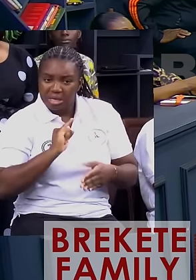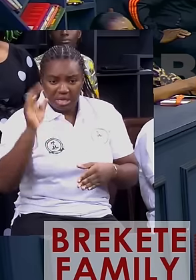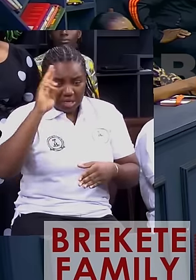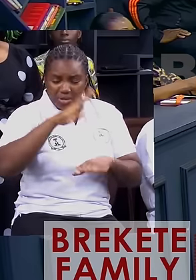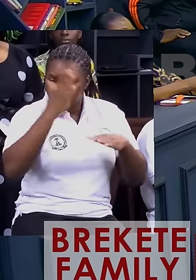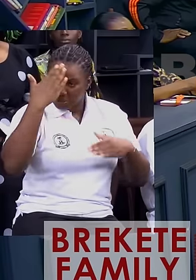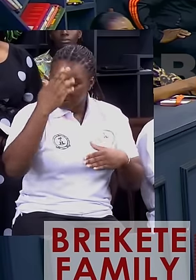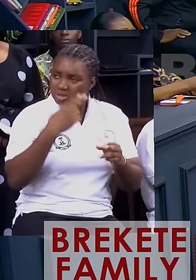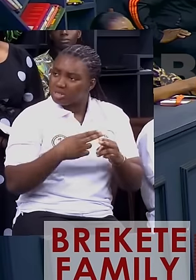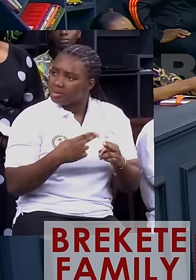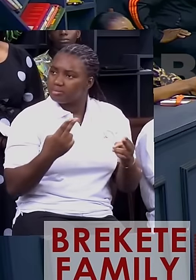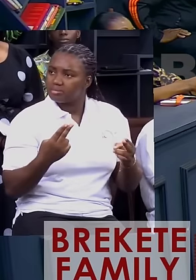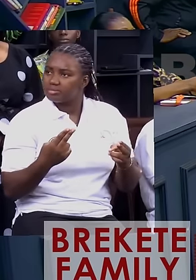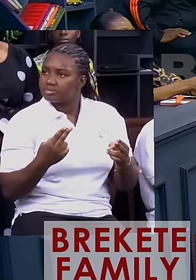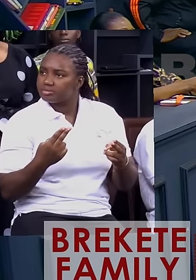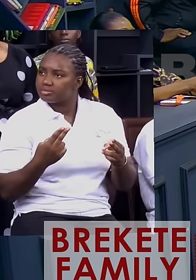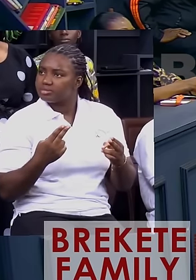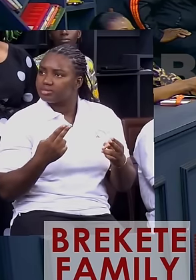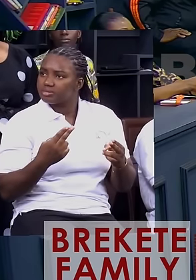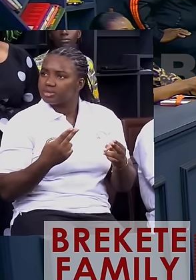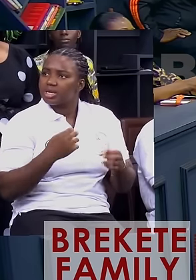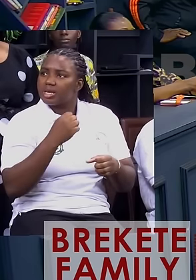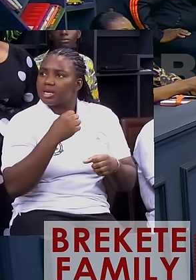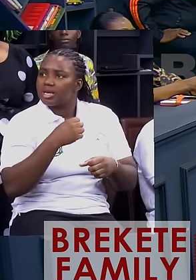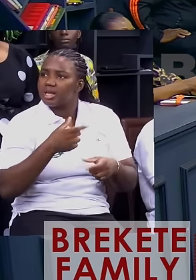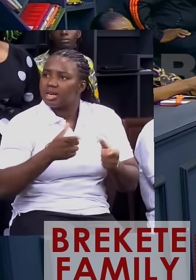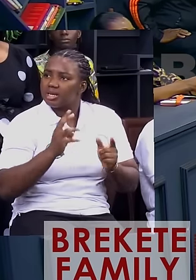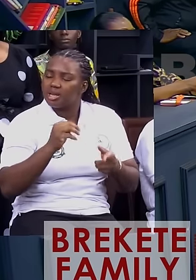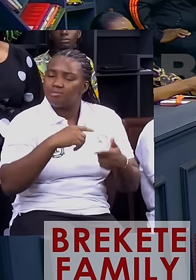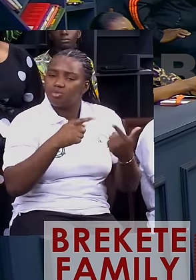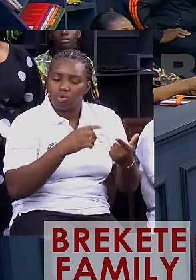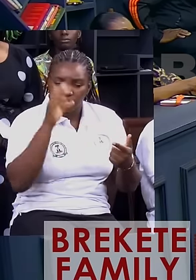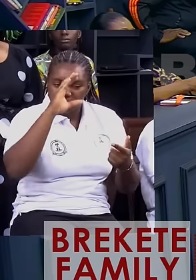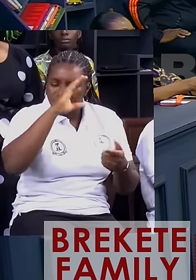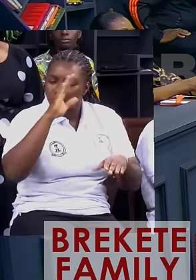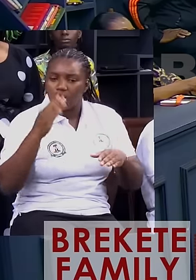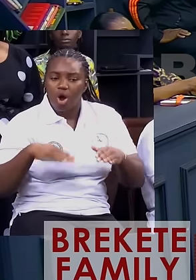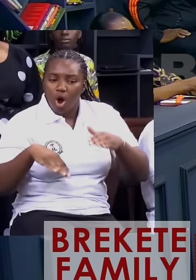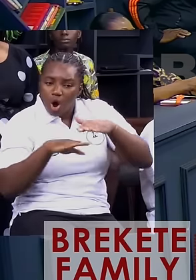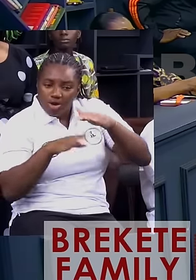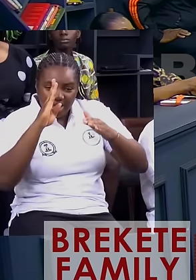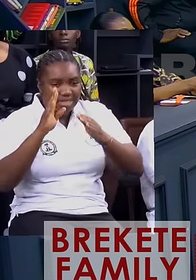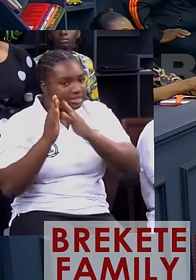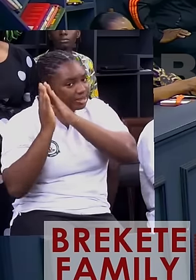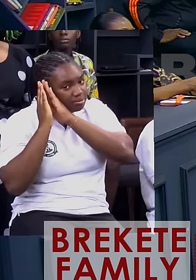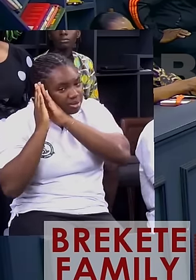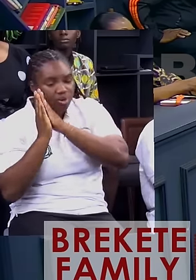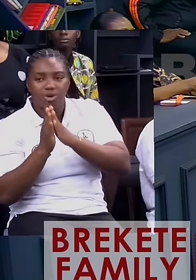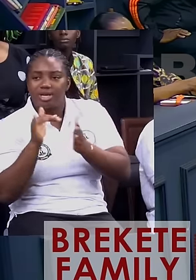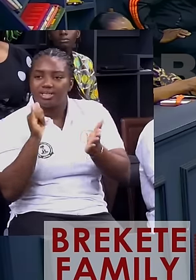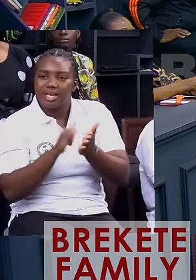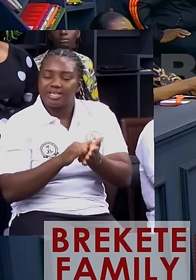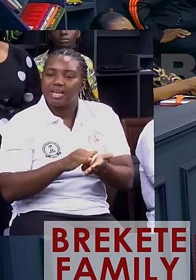name. He say, may go and go under him pillow. The empty sachet day.